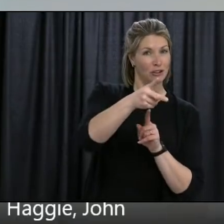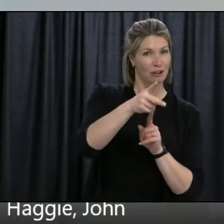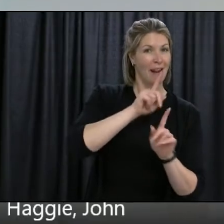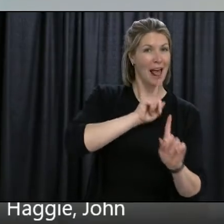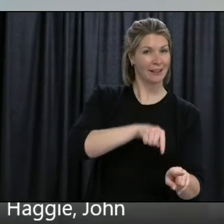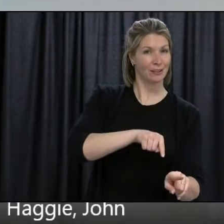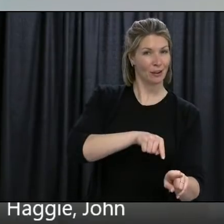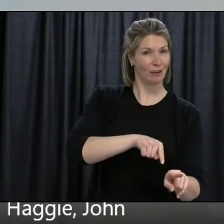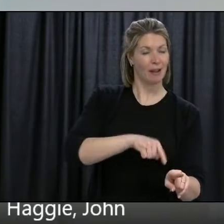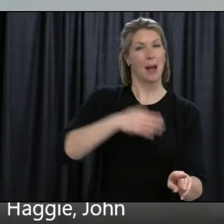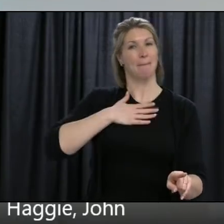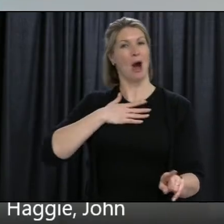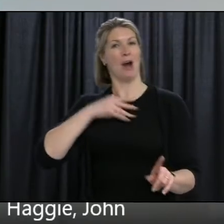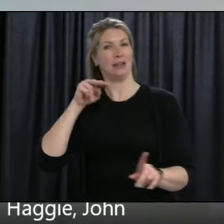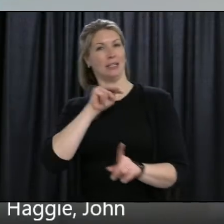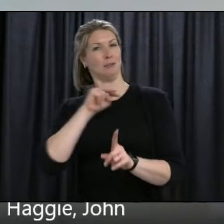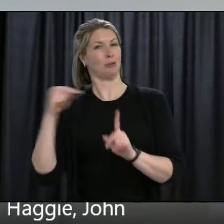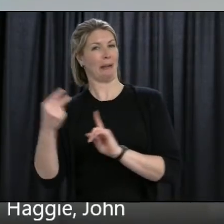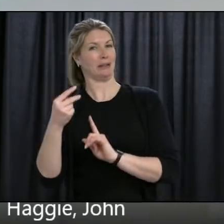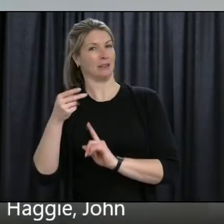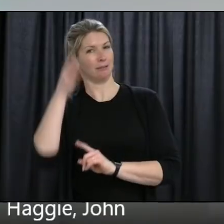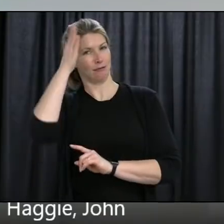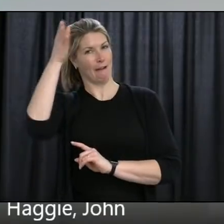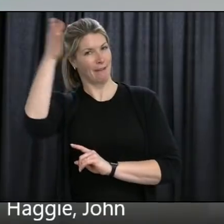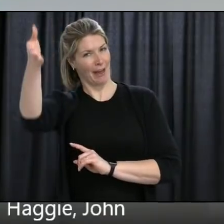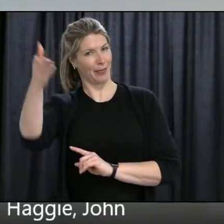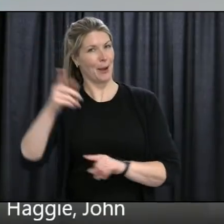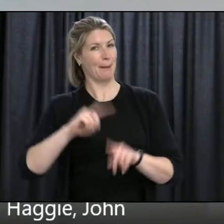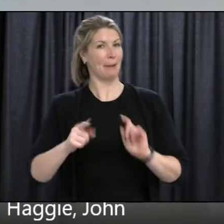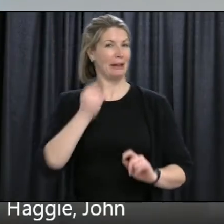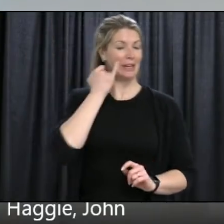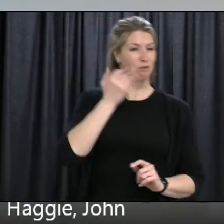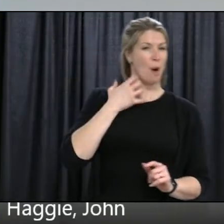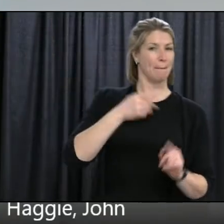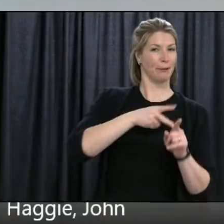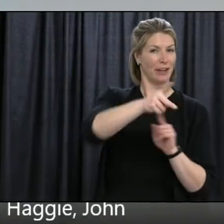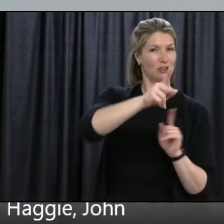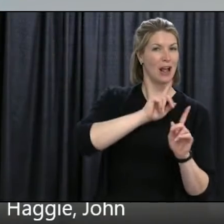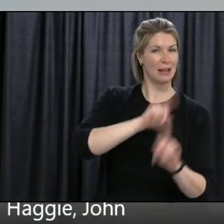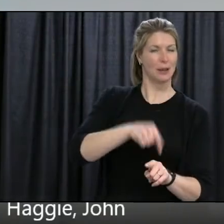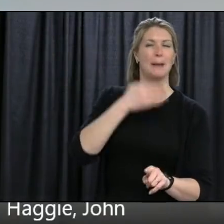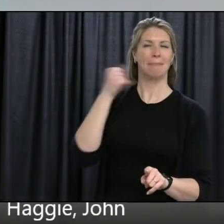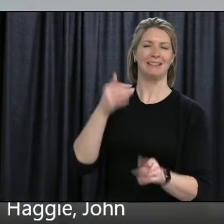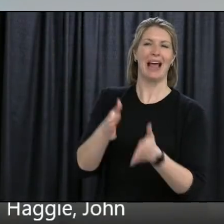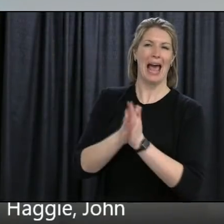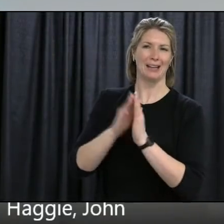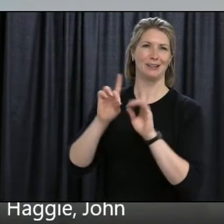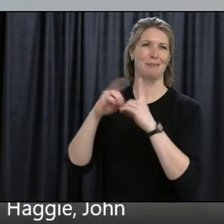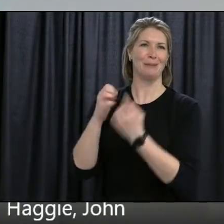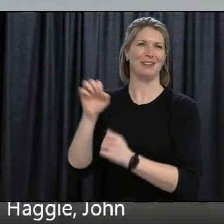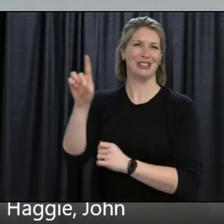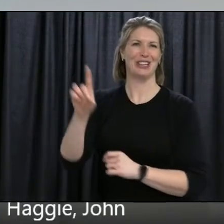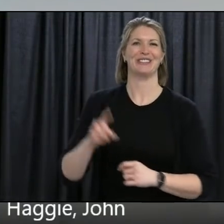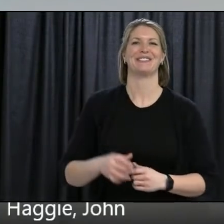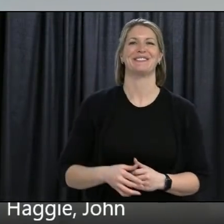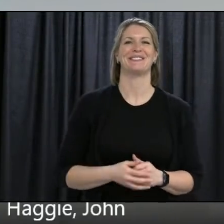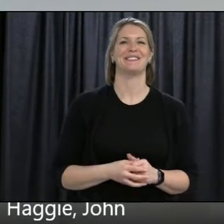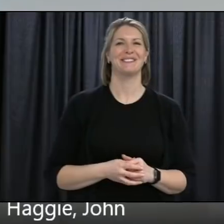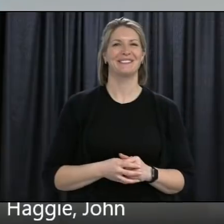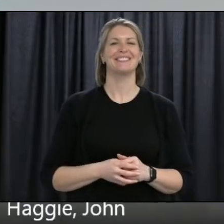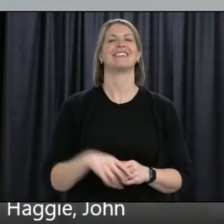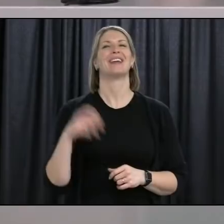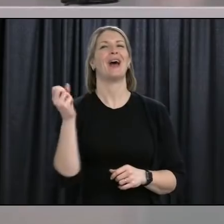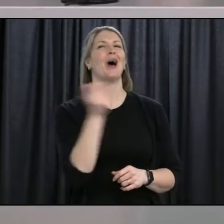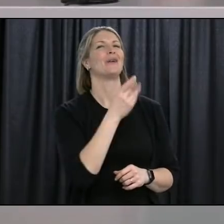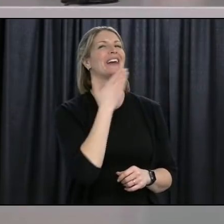suggest Minister Osborne or even the school district would be a better place to help you. I will reach